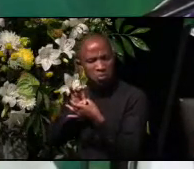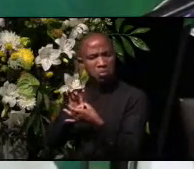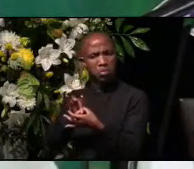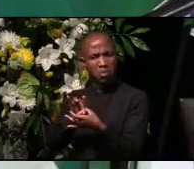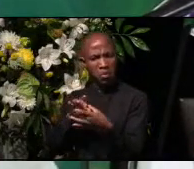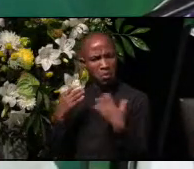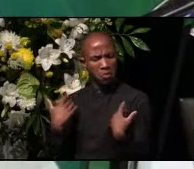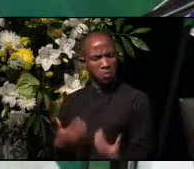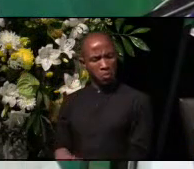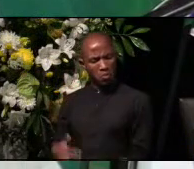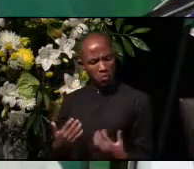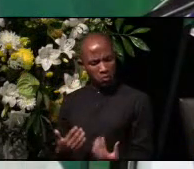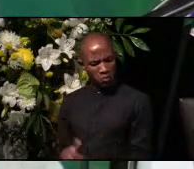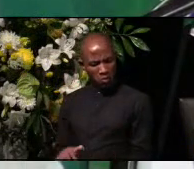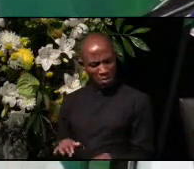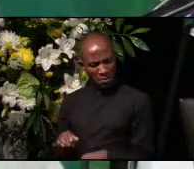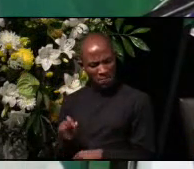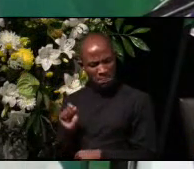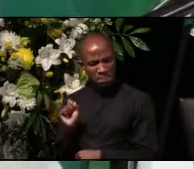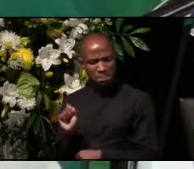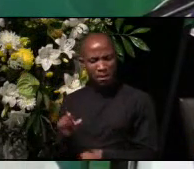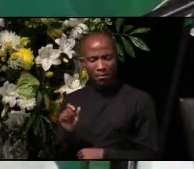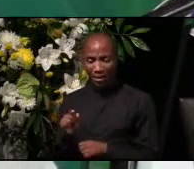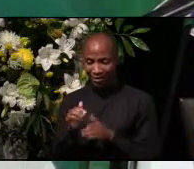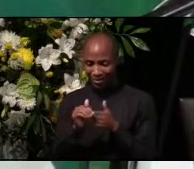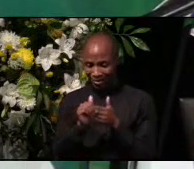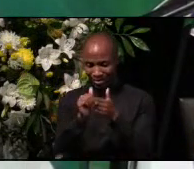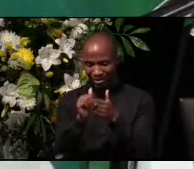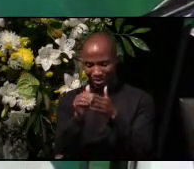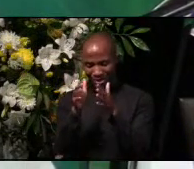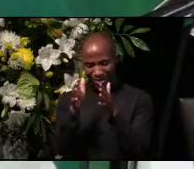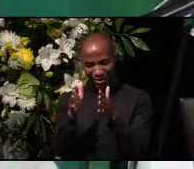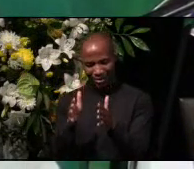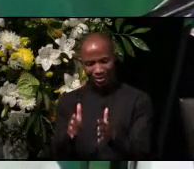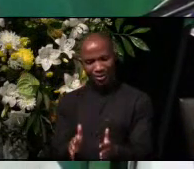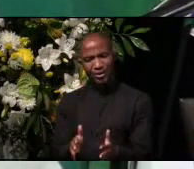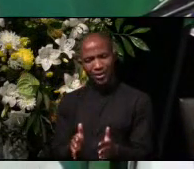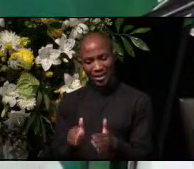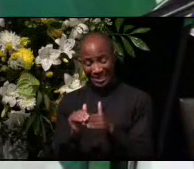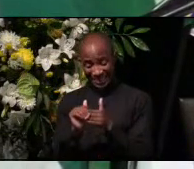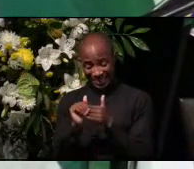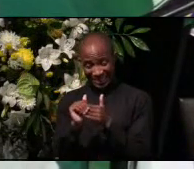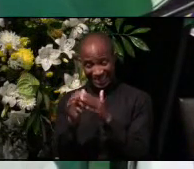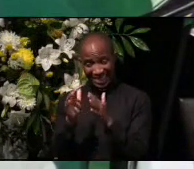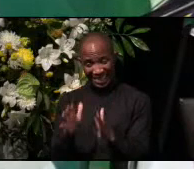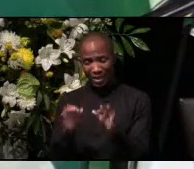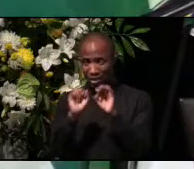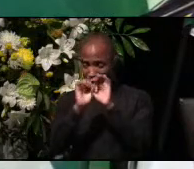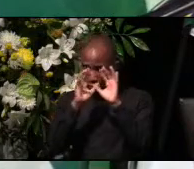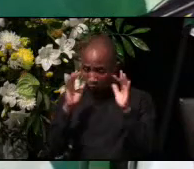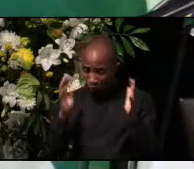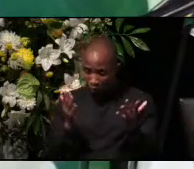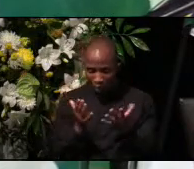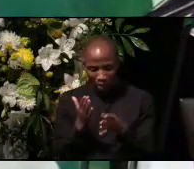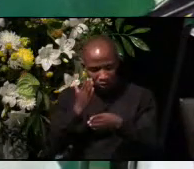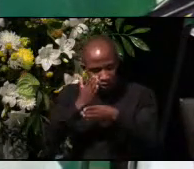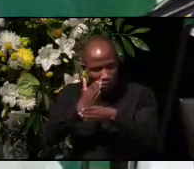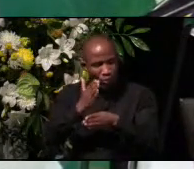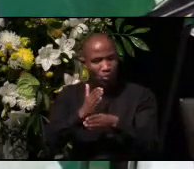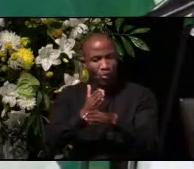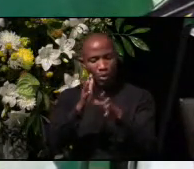him as a leader of the world working class